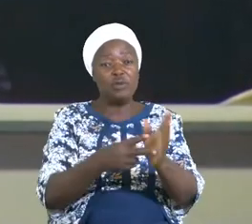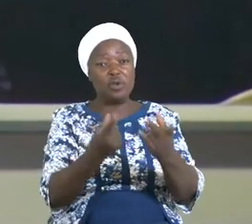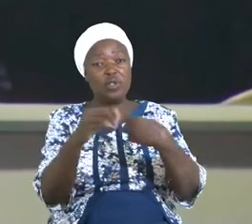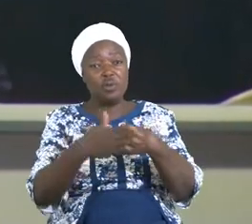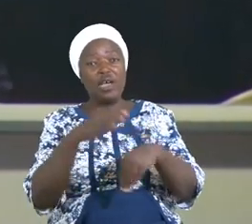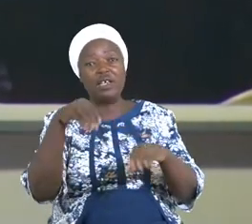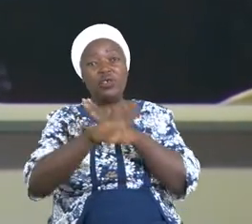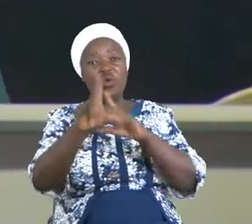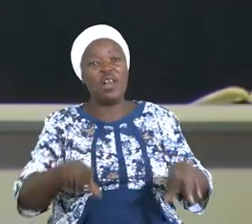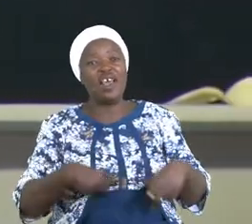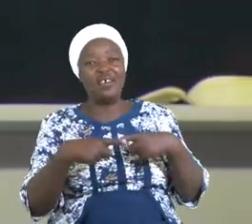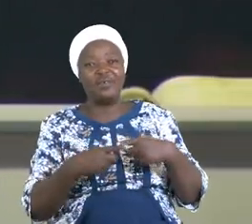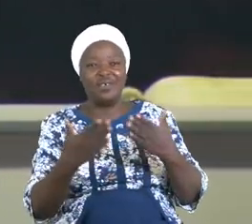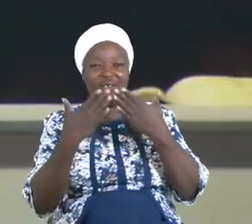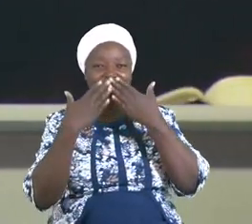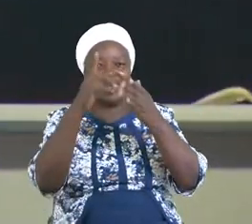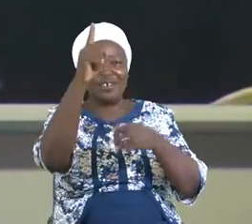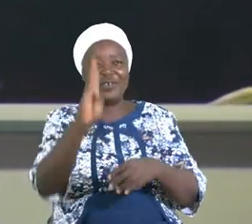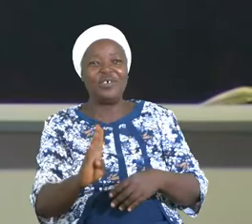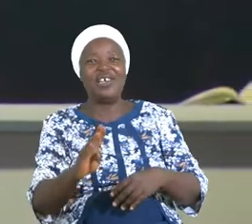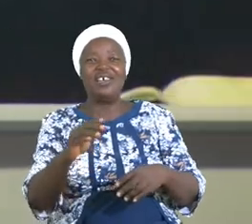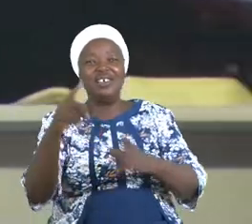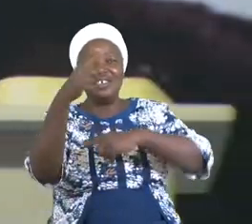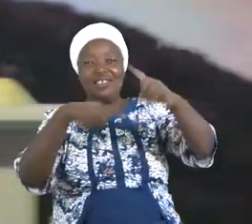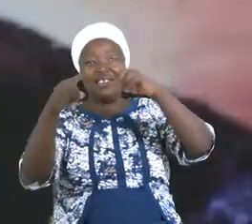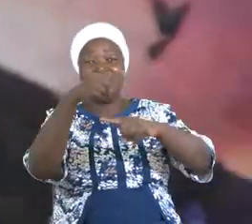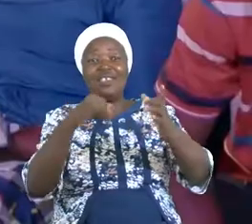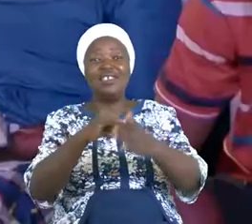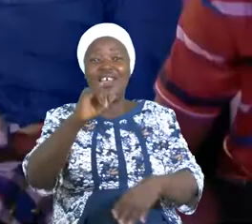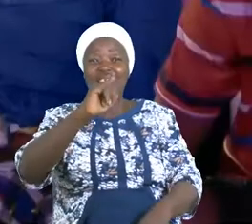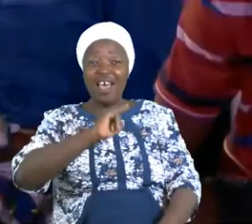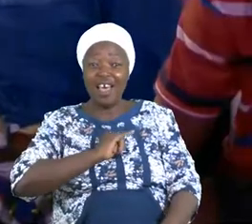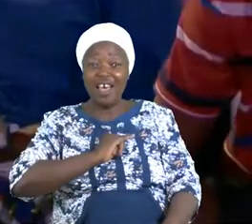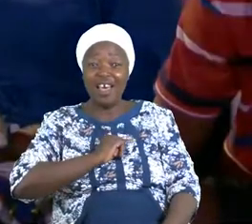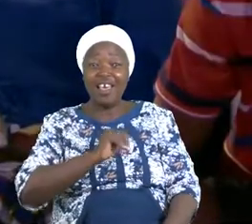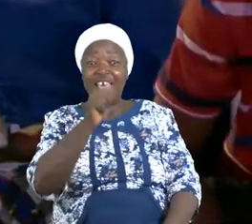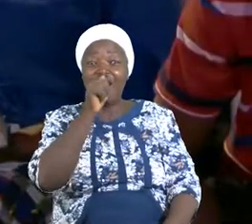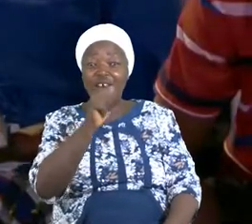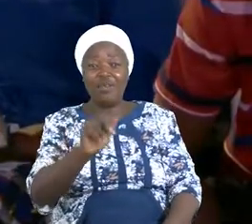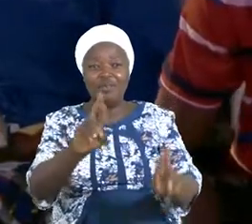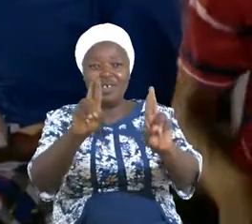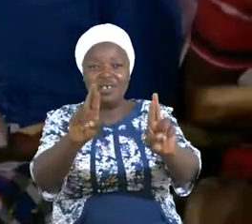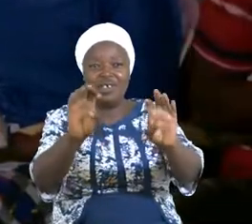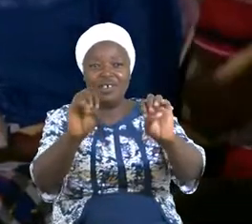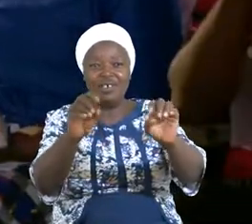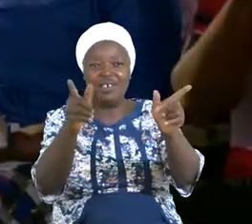life. Thank God, I am regenerated. I